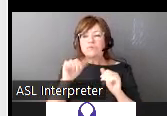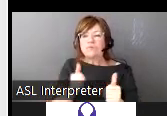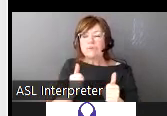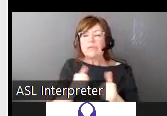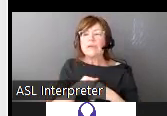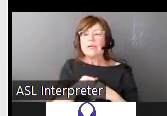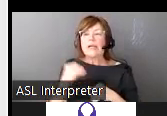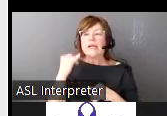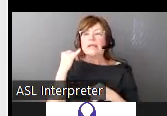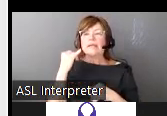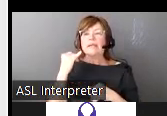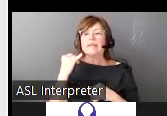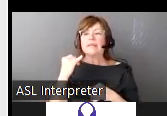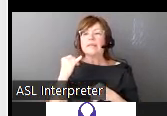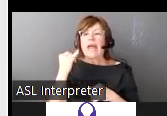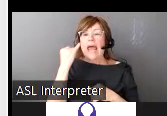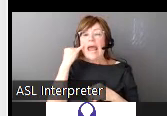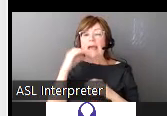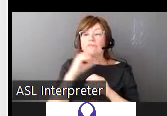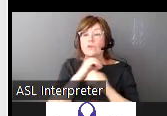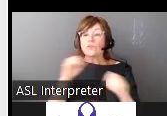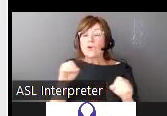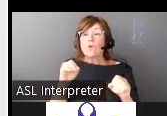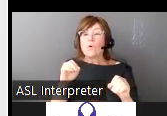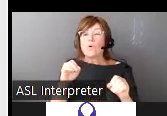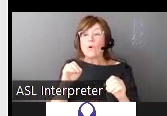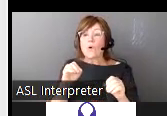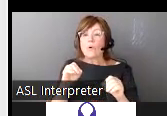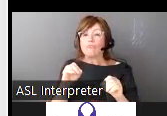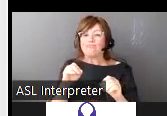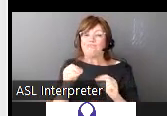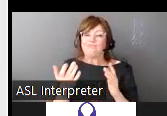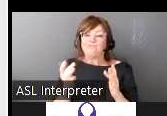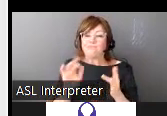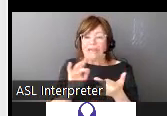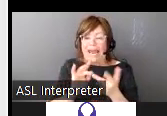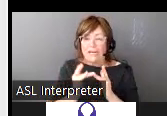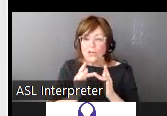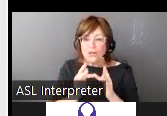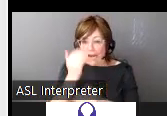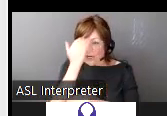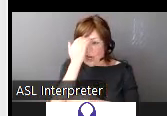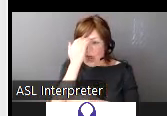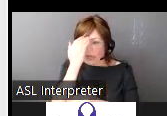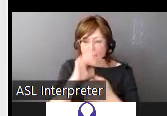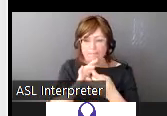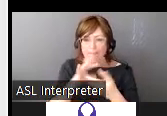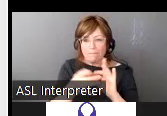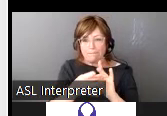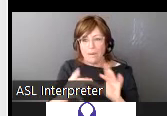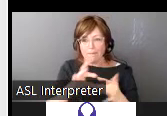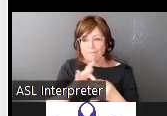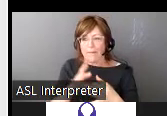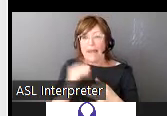they have a more difficult time staying connected with other older immigrants. The impact of social isolation is